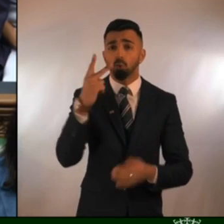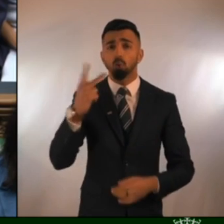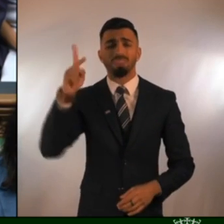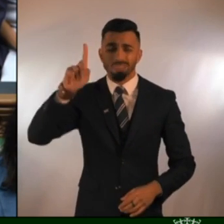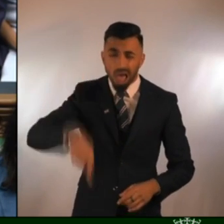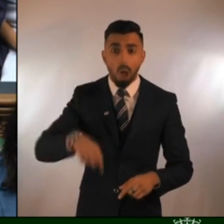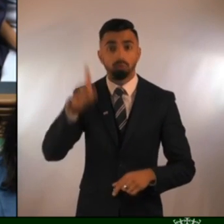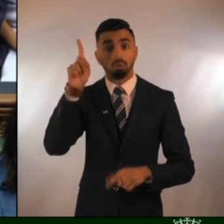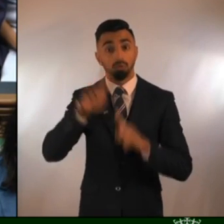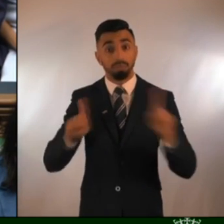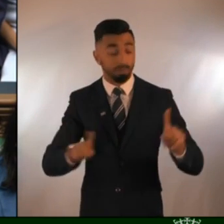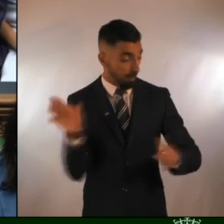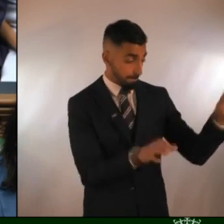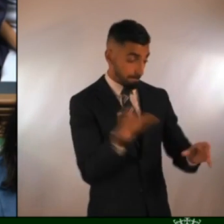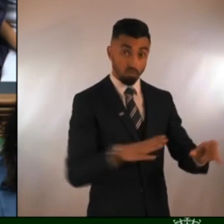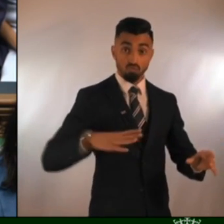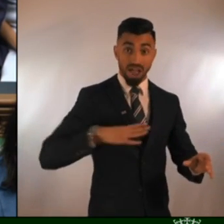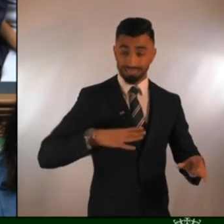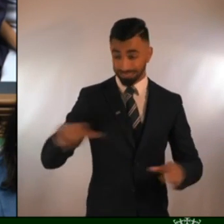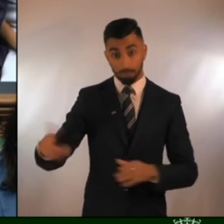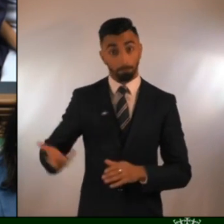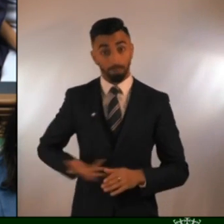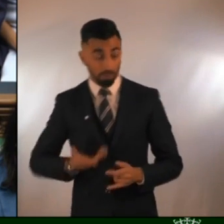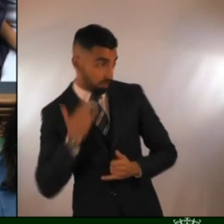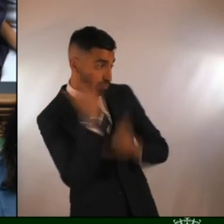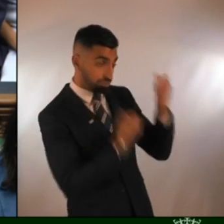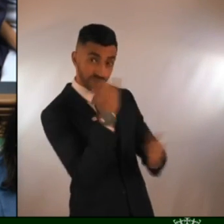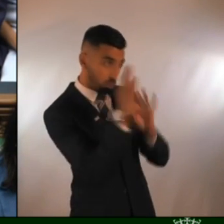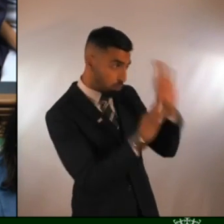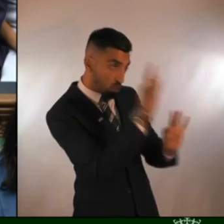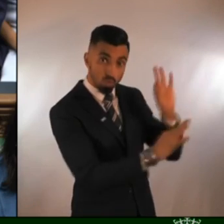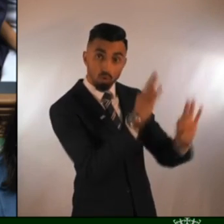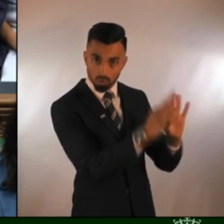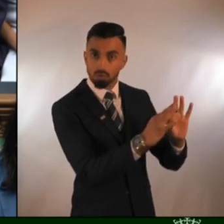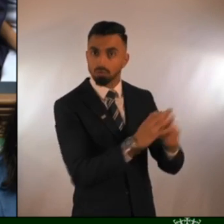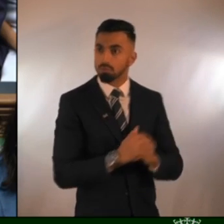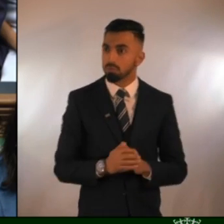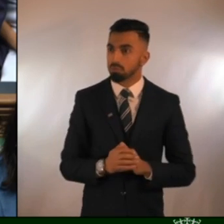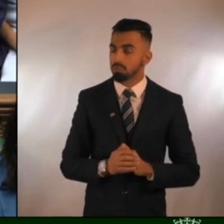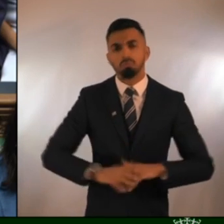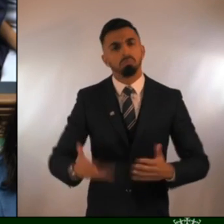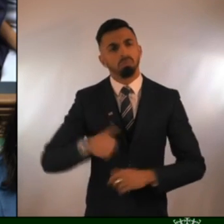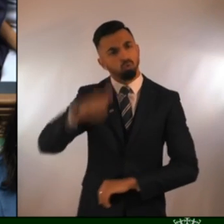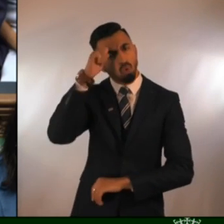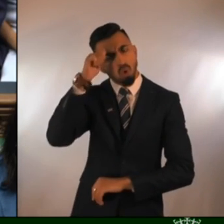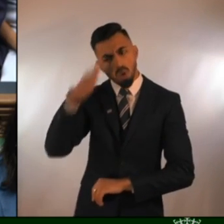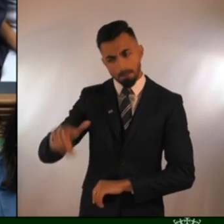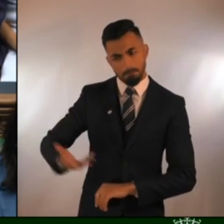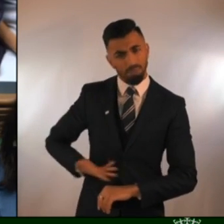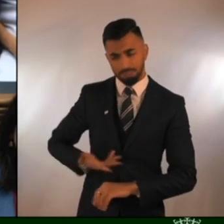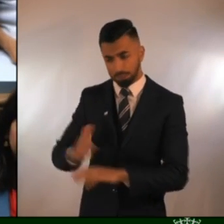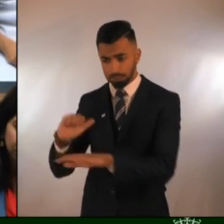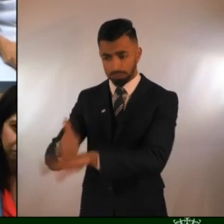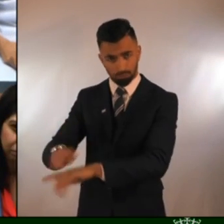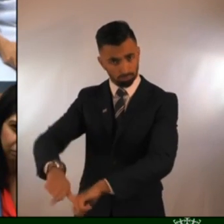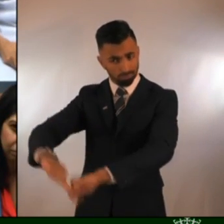still be the case that some good, well-run businesses will face problems with their cash flow. They may struggle to pay people's